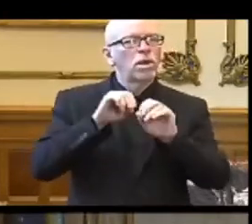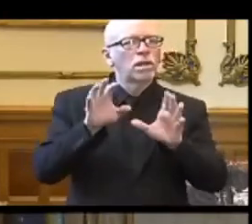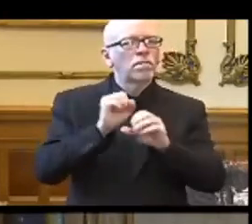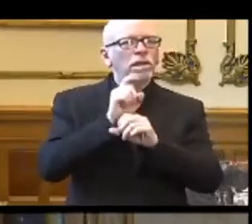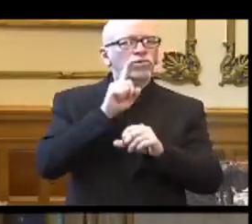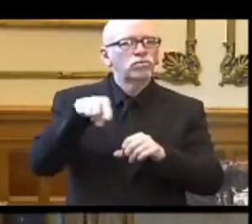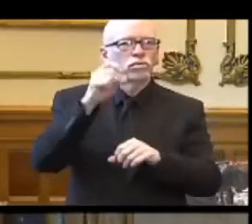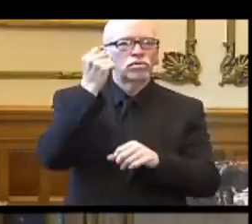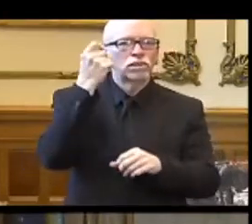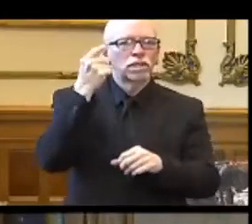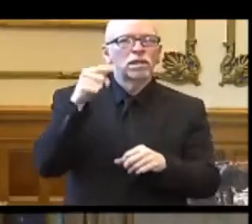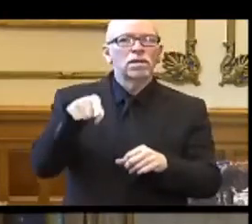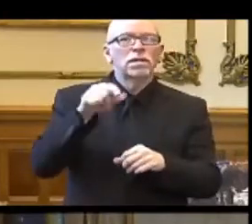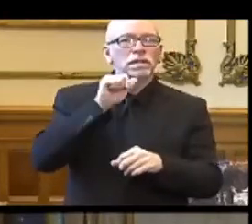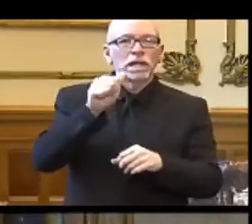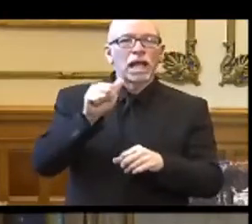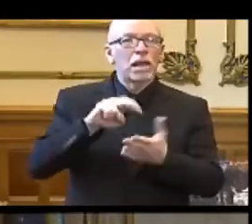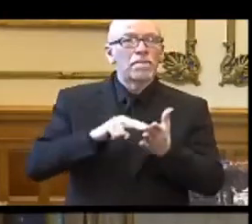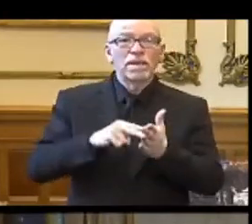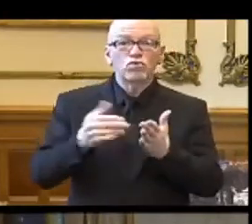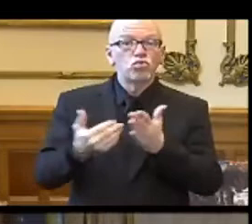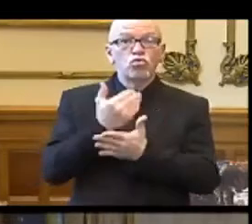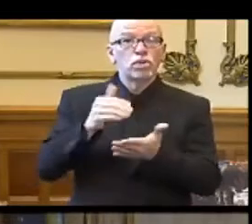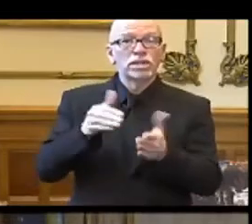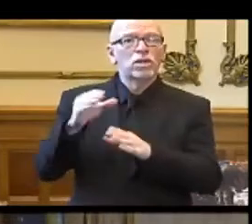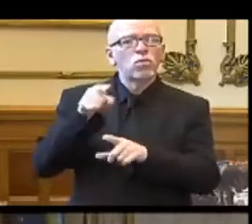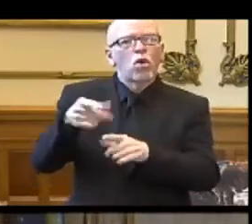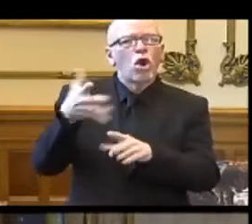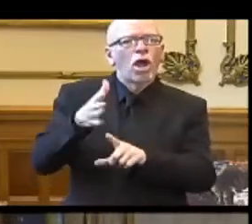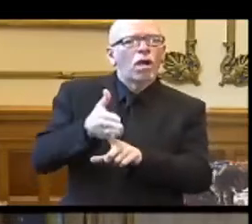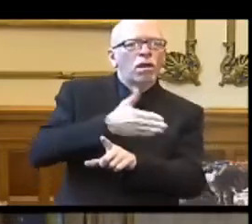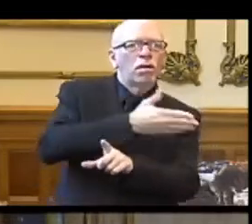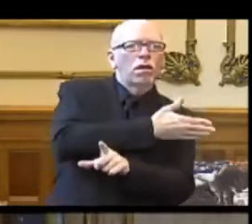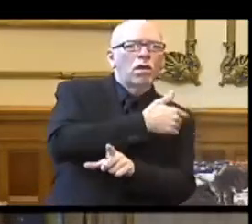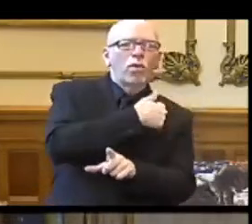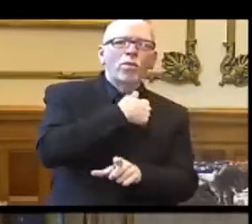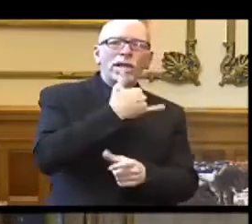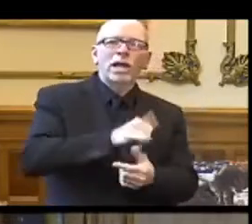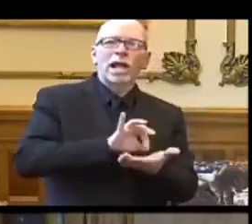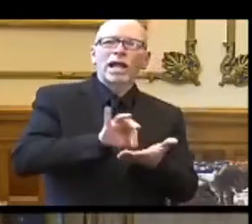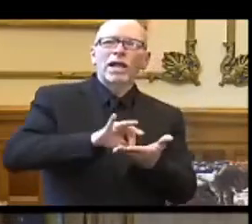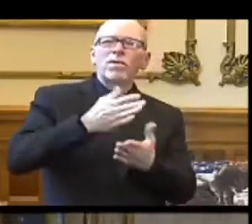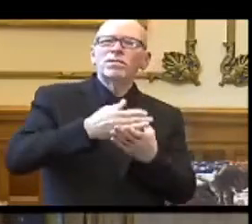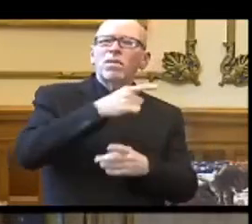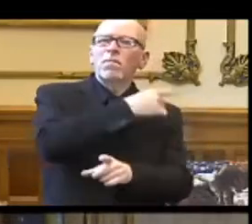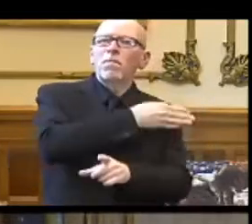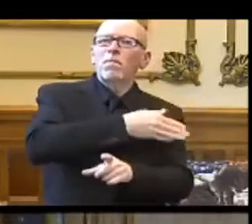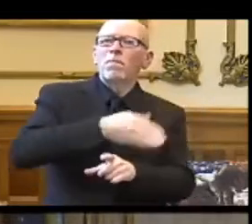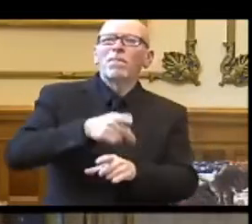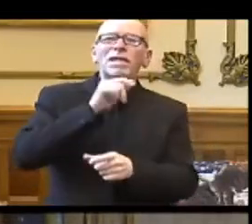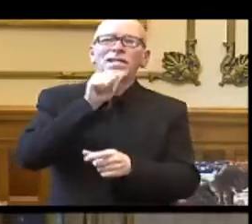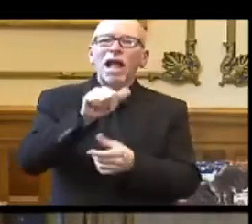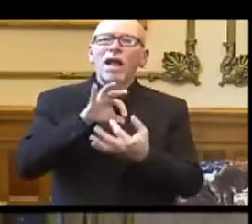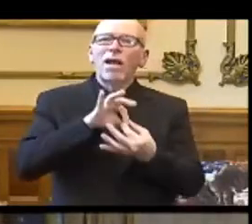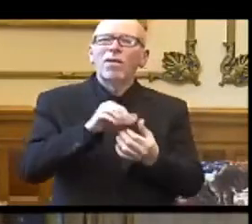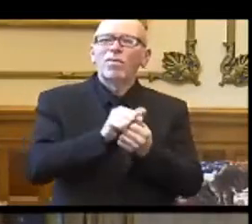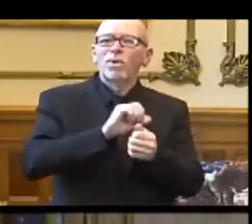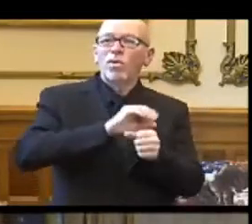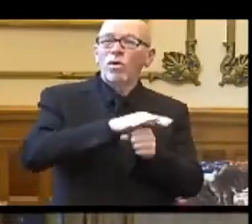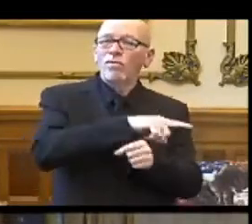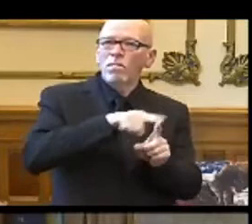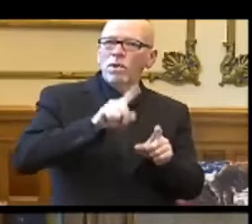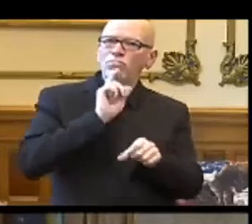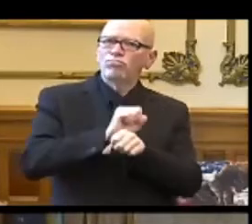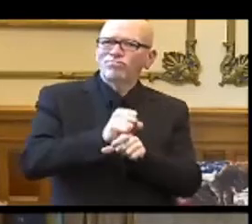everyone understands that these are not new deaths. Rather, we are capturing the deaths that have occurred really since this pandemic began and are